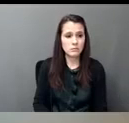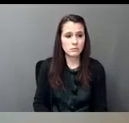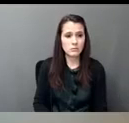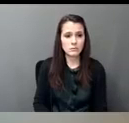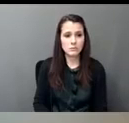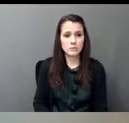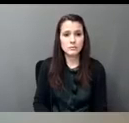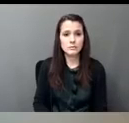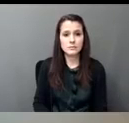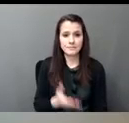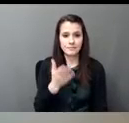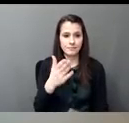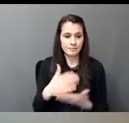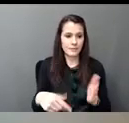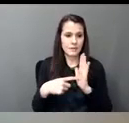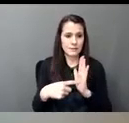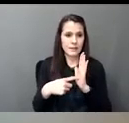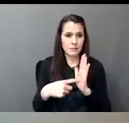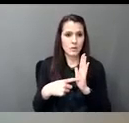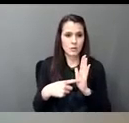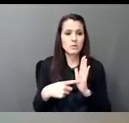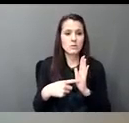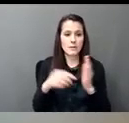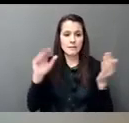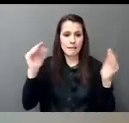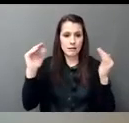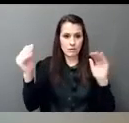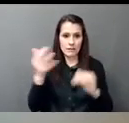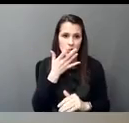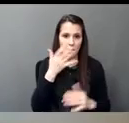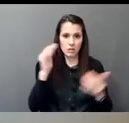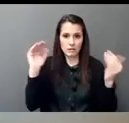And here's some examples of contrast. In the